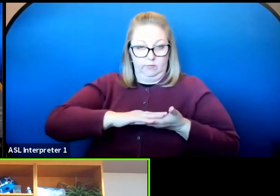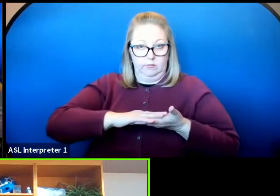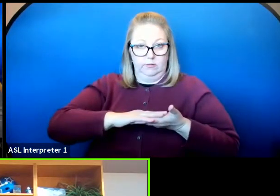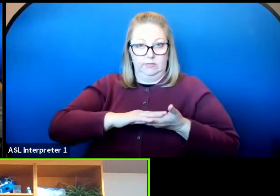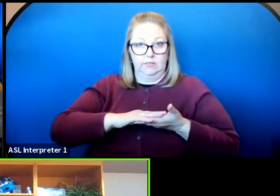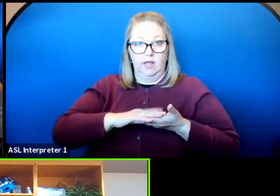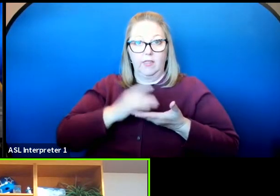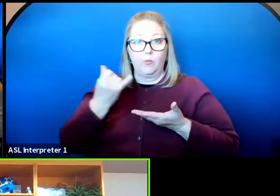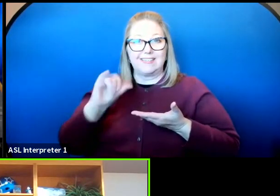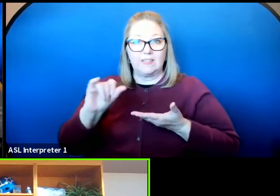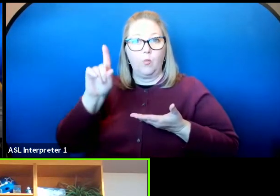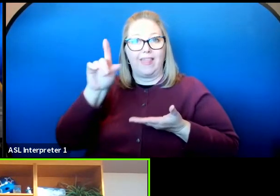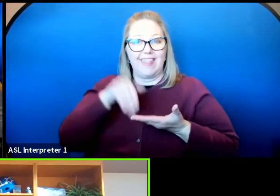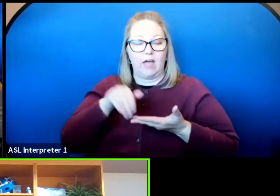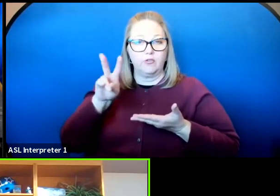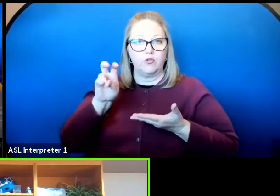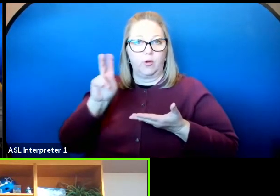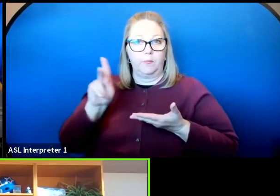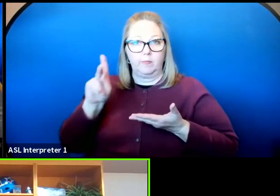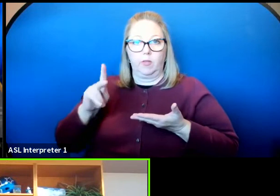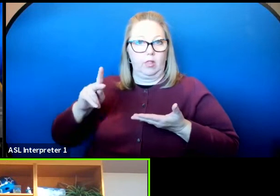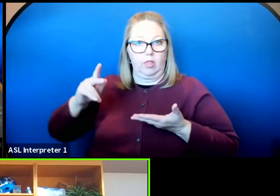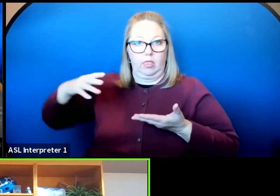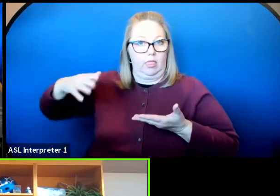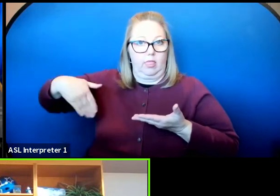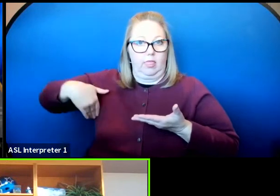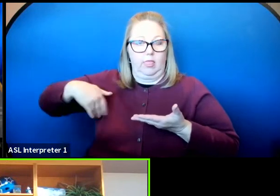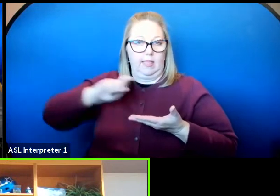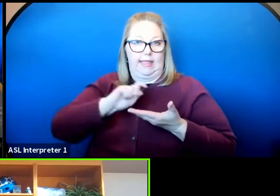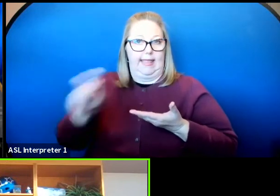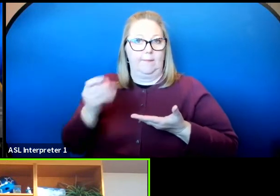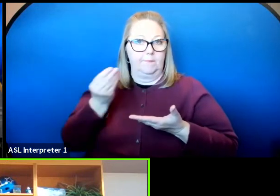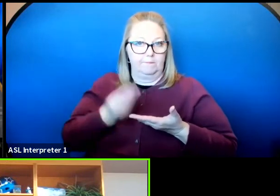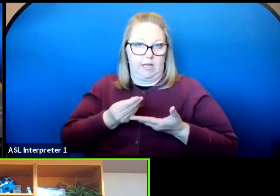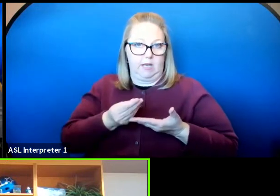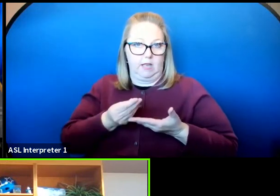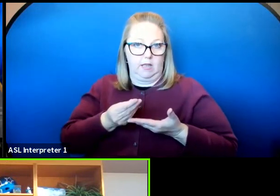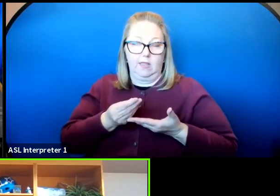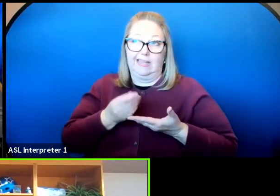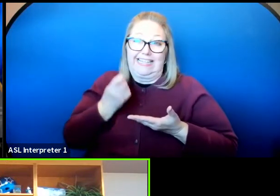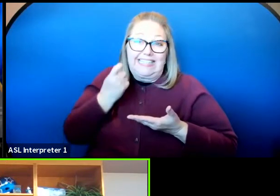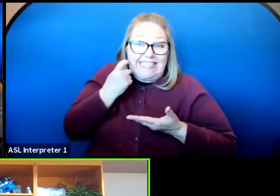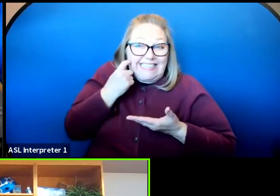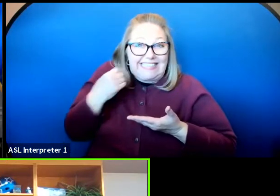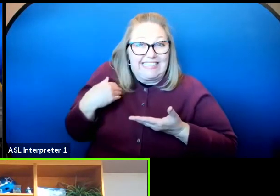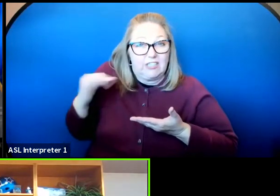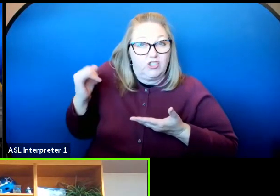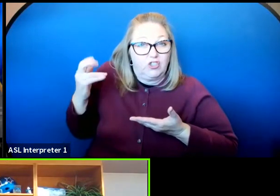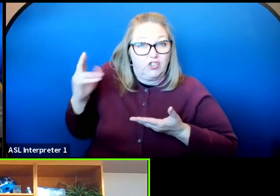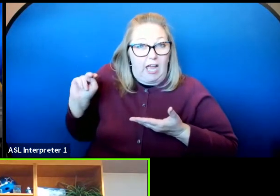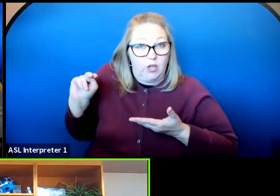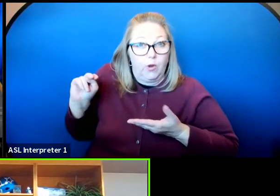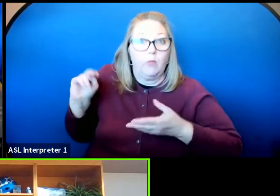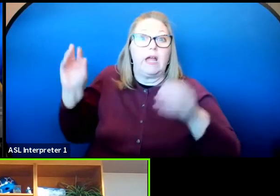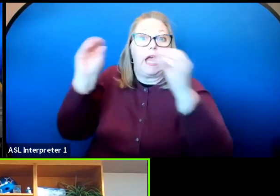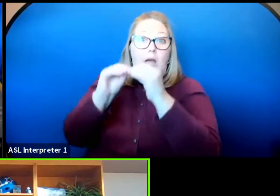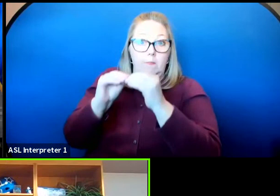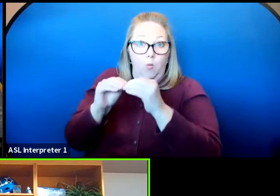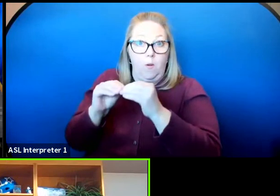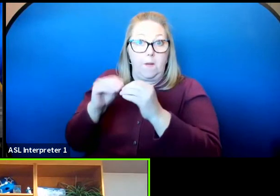were sitting in that queue. Since January, we received an additional over 1,000 a week in those